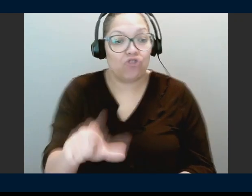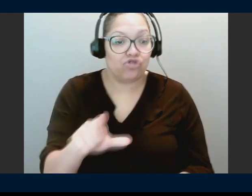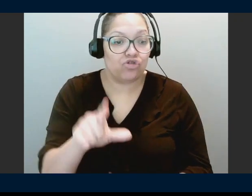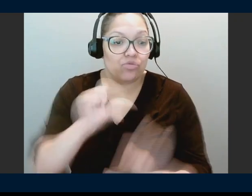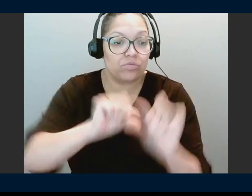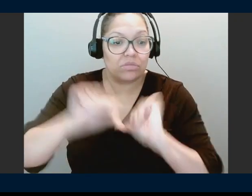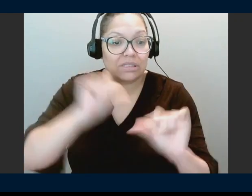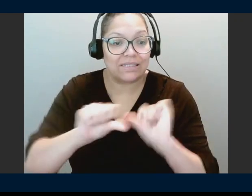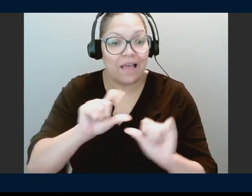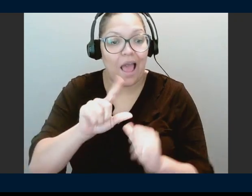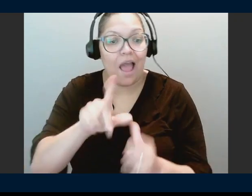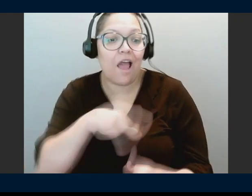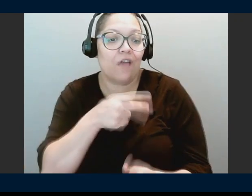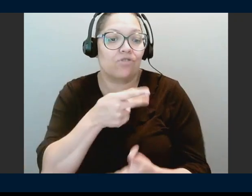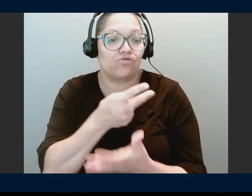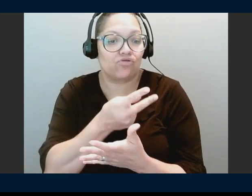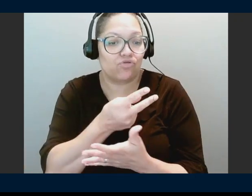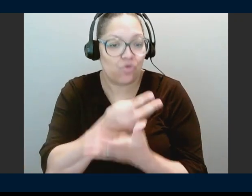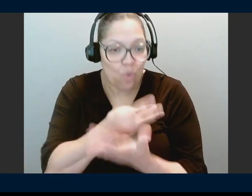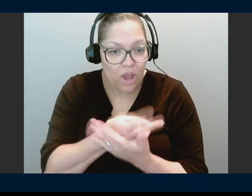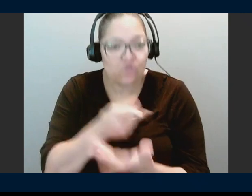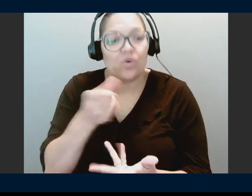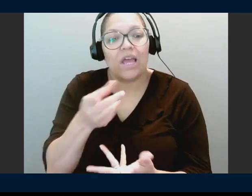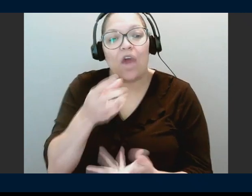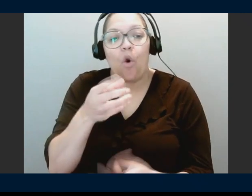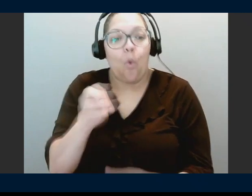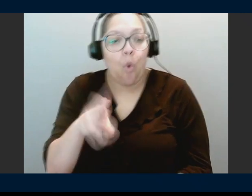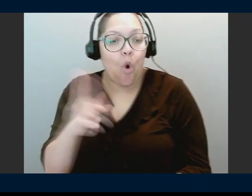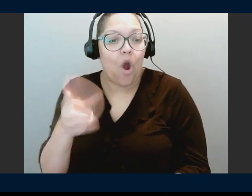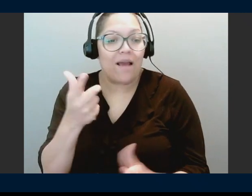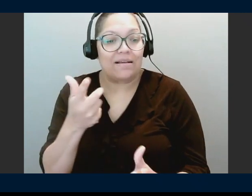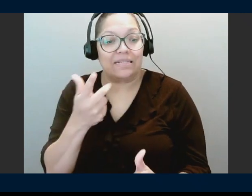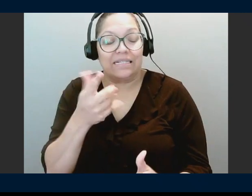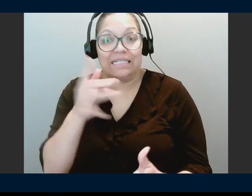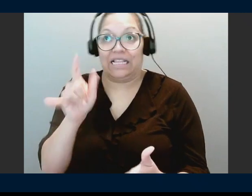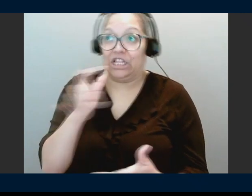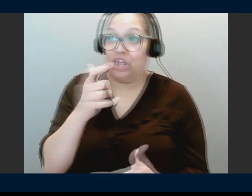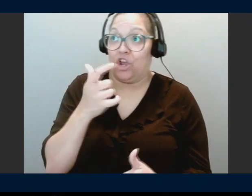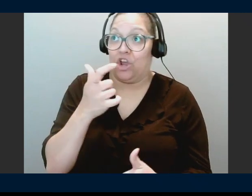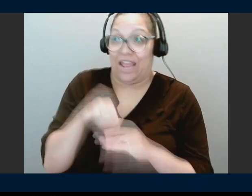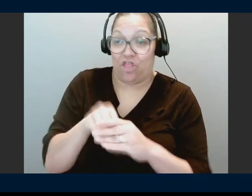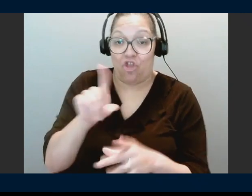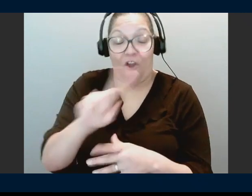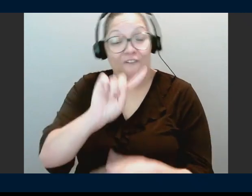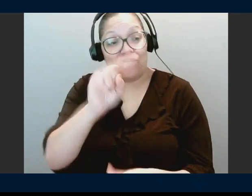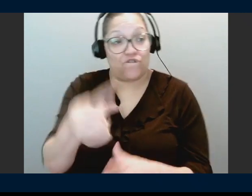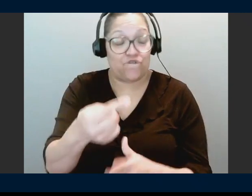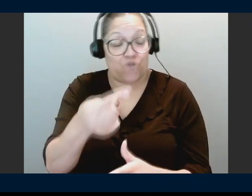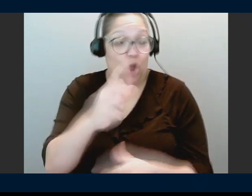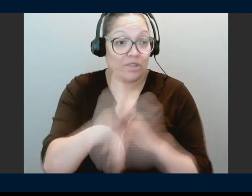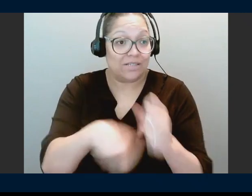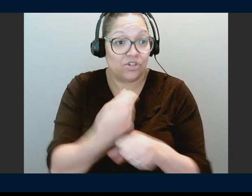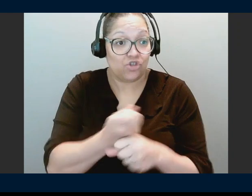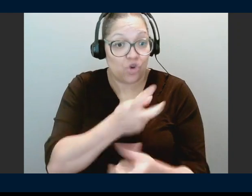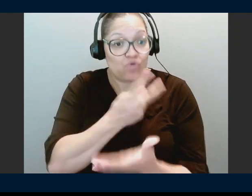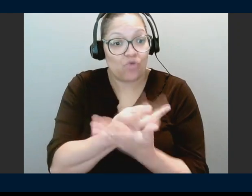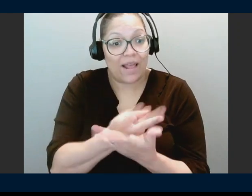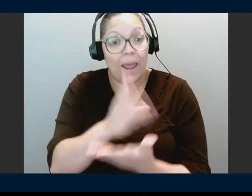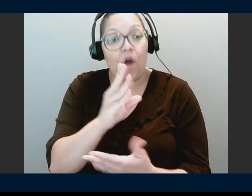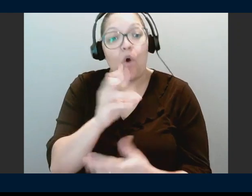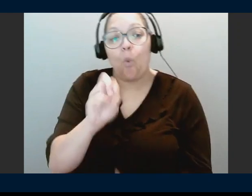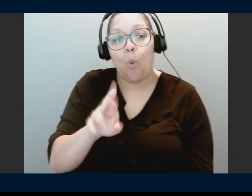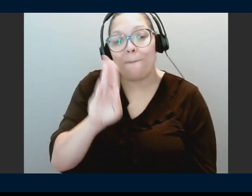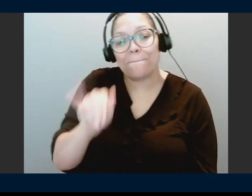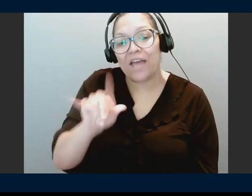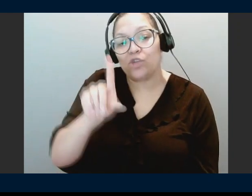or lawful permanent residents who are senior undergraduates, students in their first year of graduate school, or those matriculating into graduate school by fall of 2025,